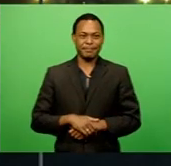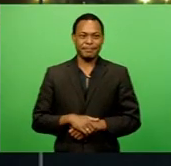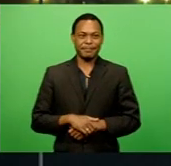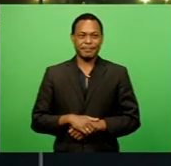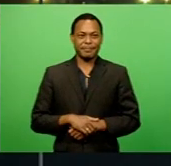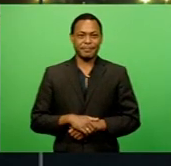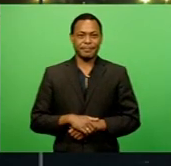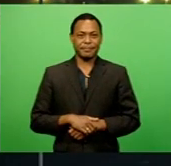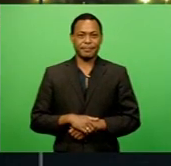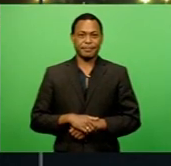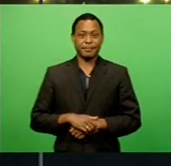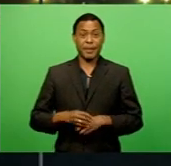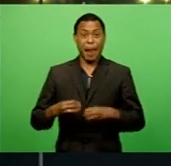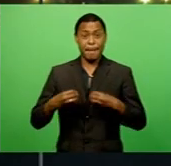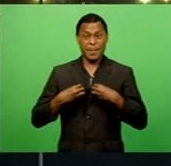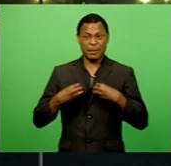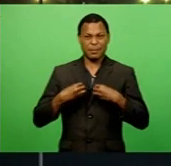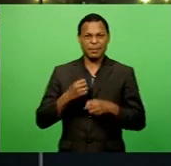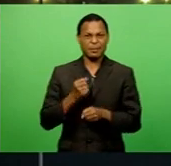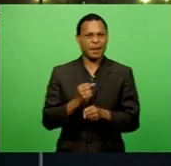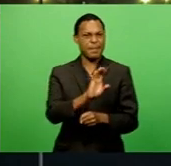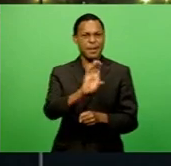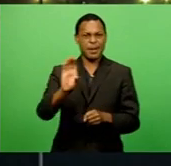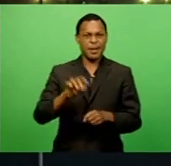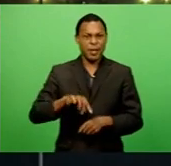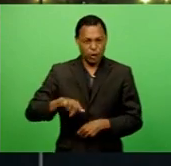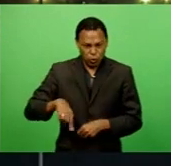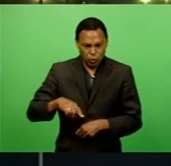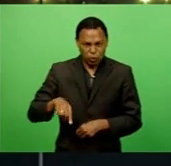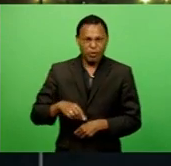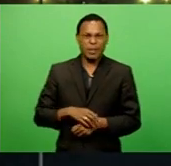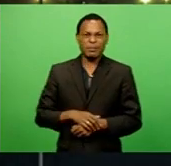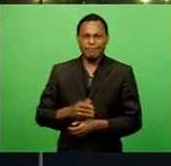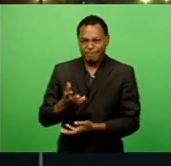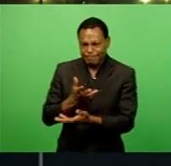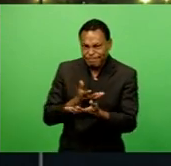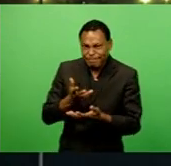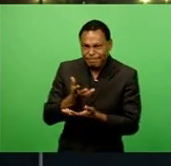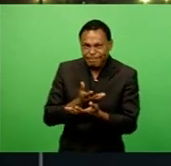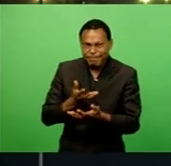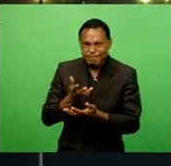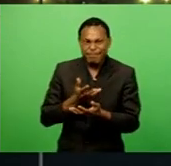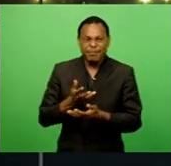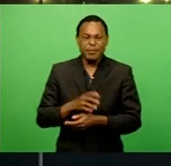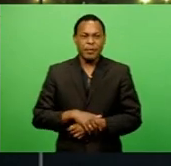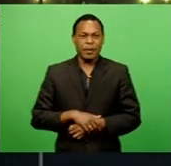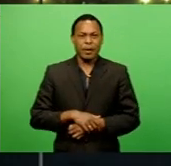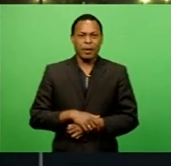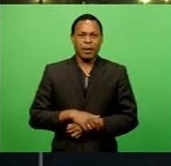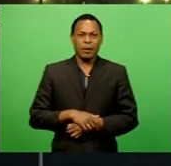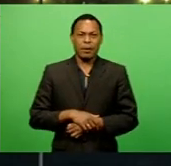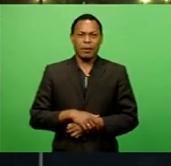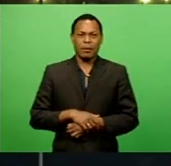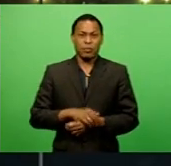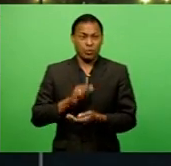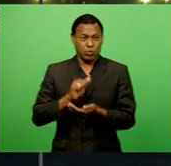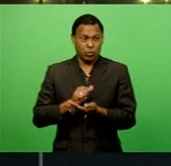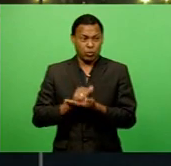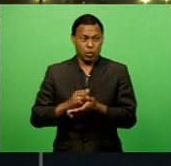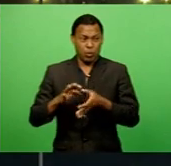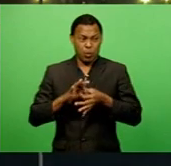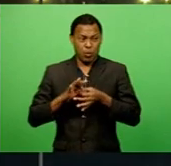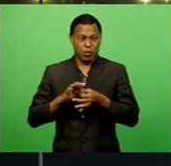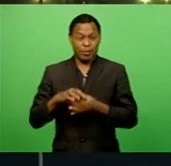Retailers in Suva are being urged to make arrangements with landlords if they're struggling to pay rent. Some commercial tenants